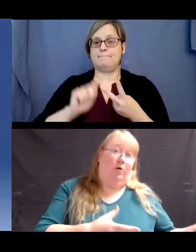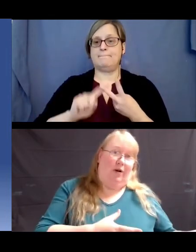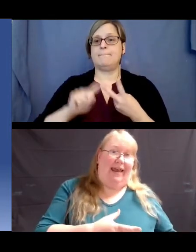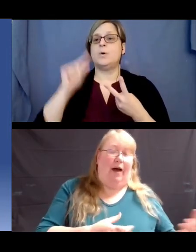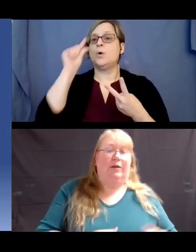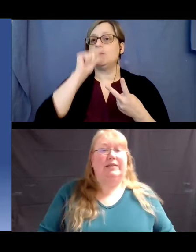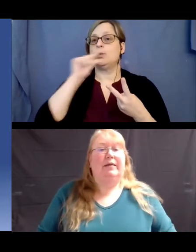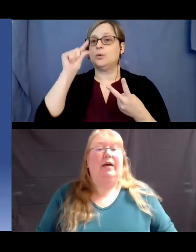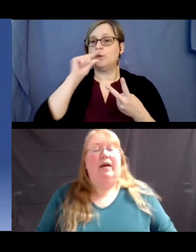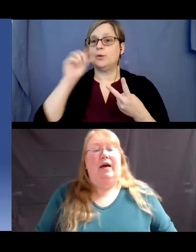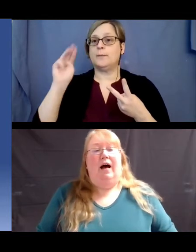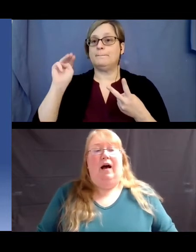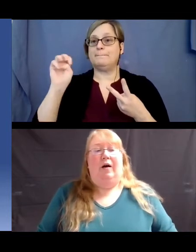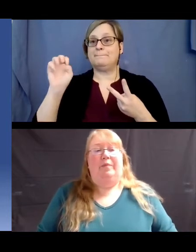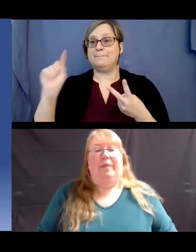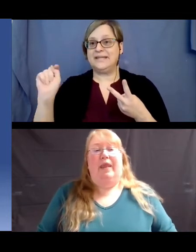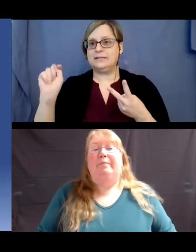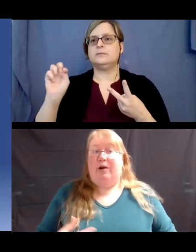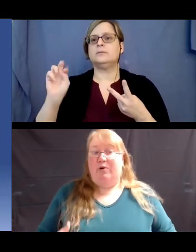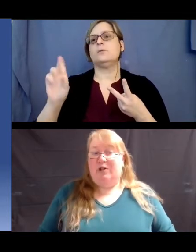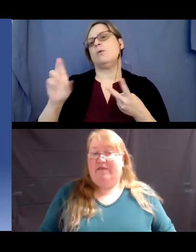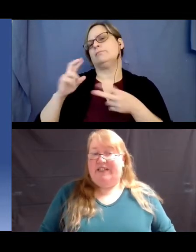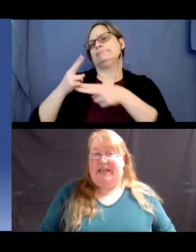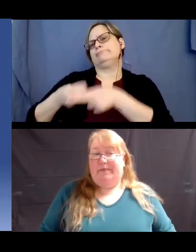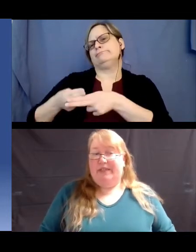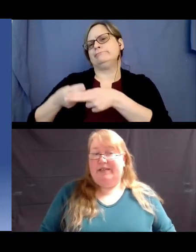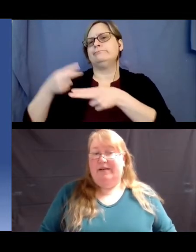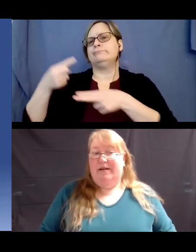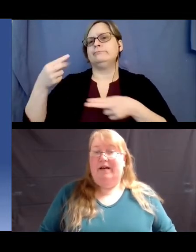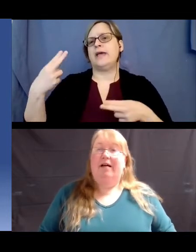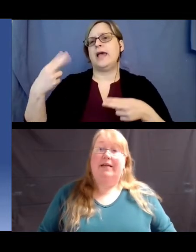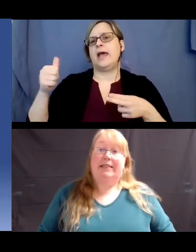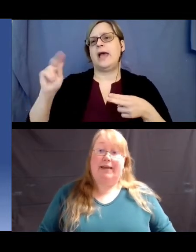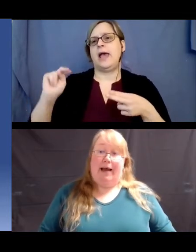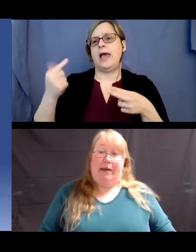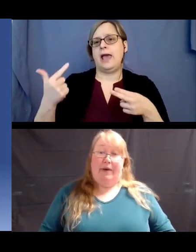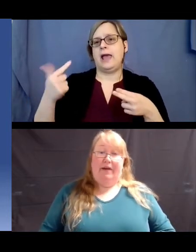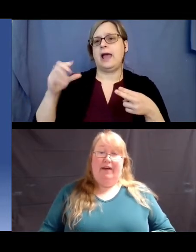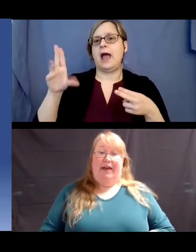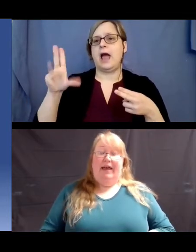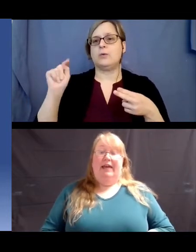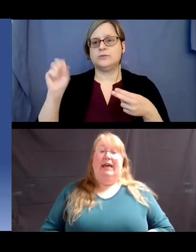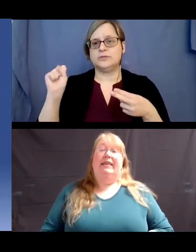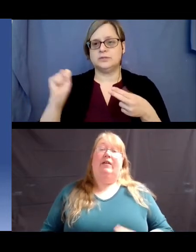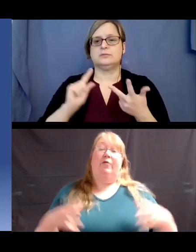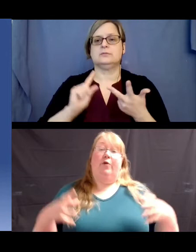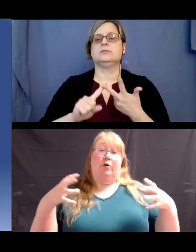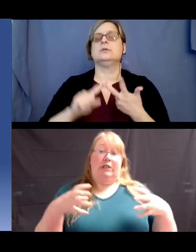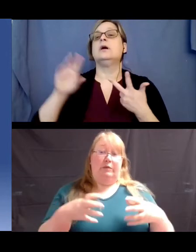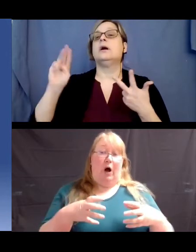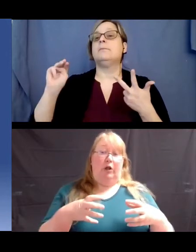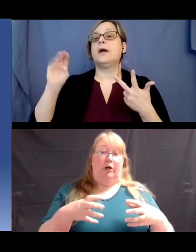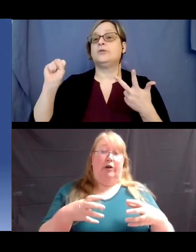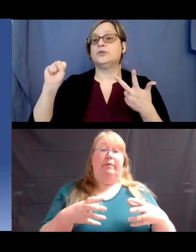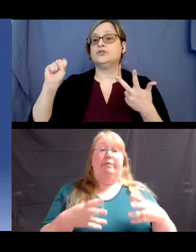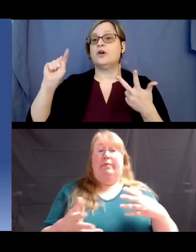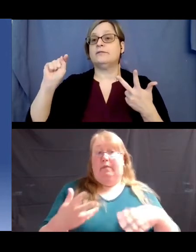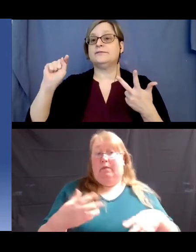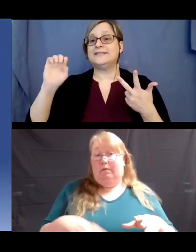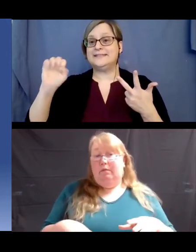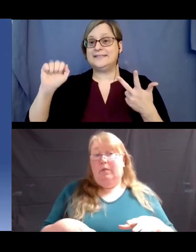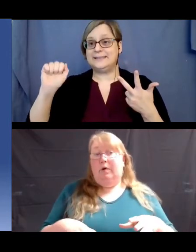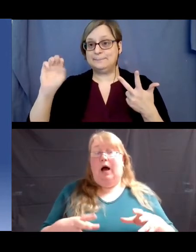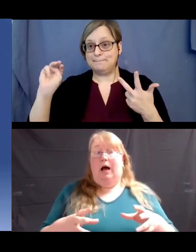be Google Hangouts, Microsoft Teams, Skype, and then for those smaller